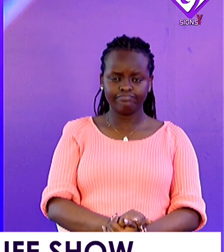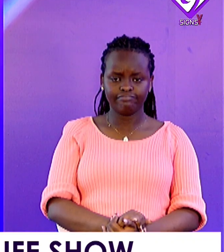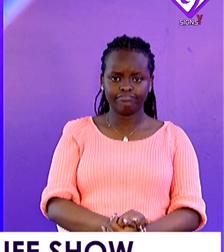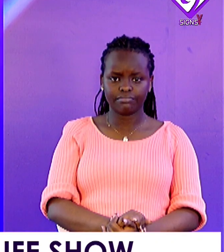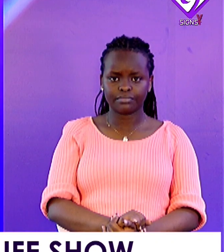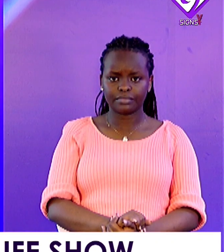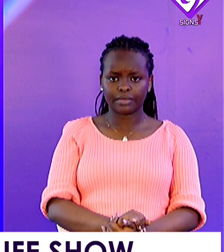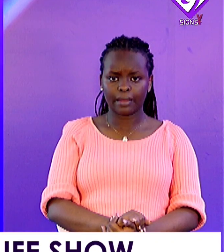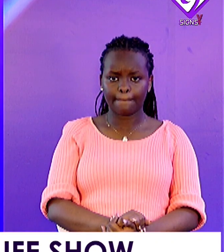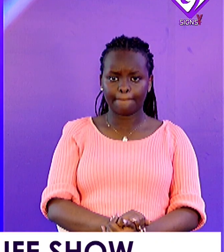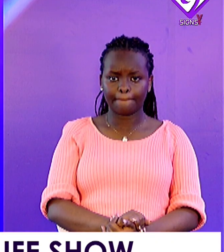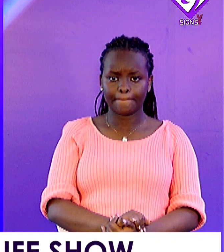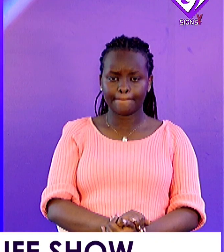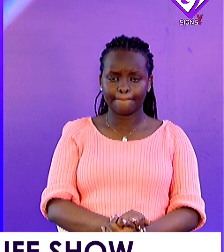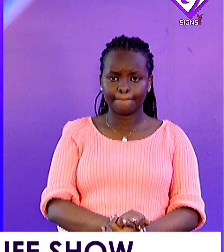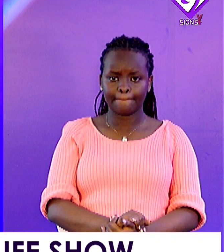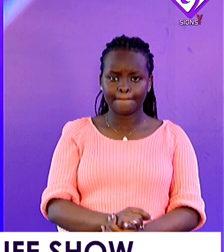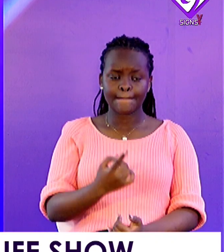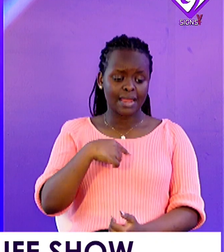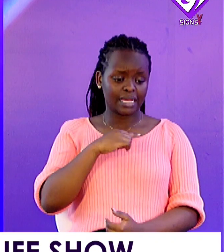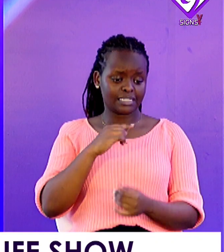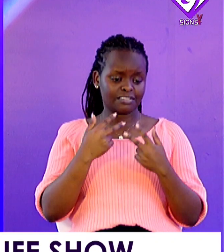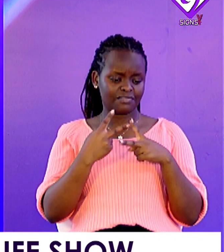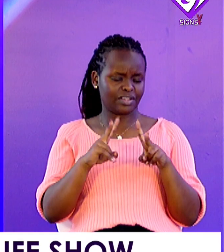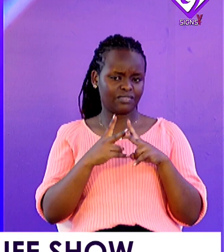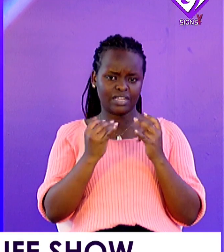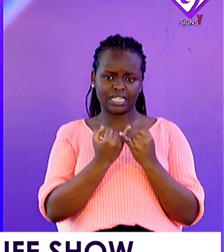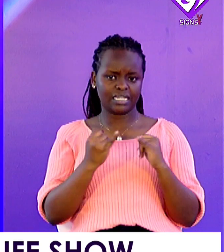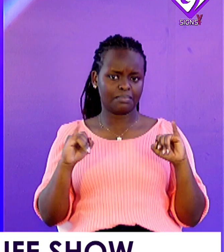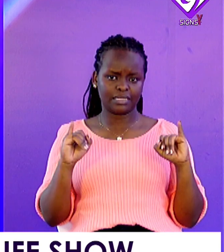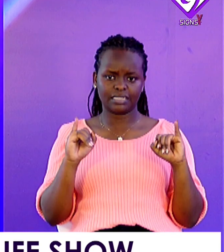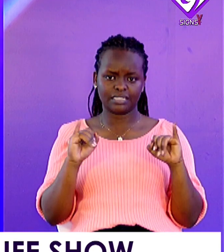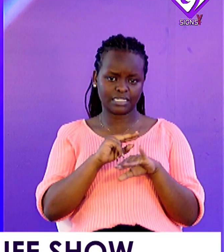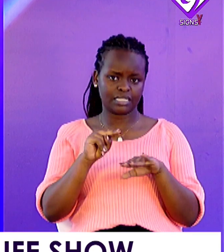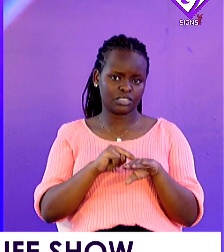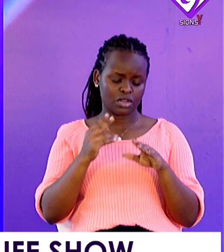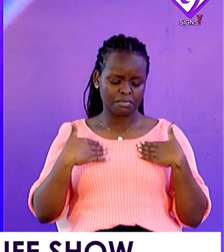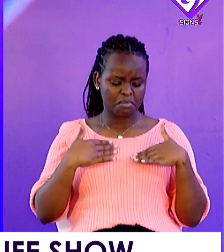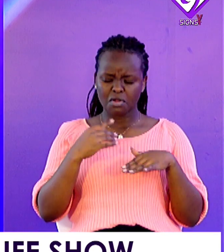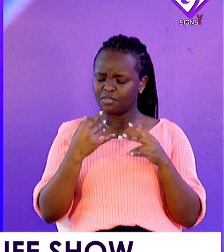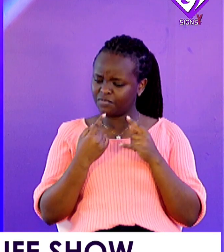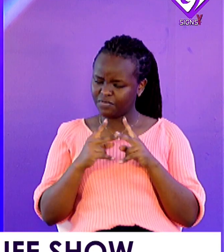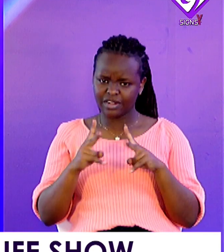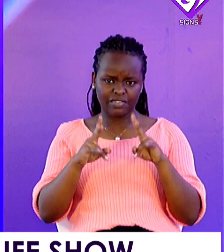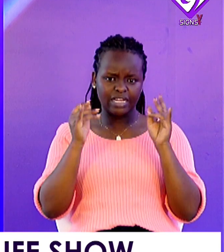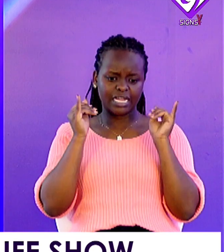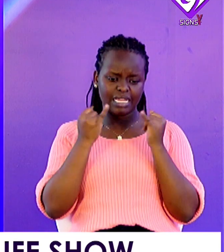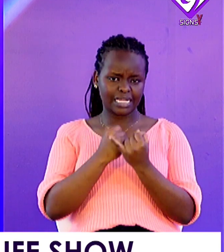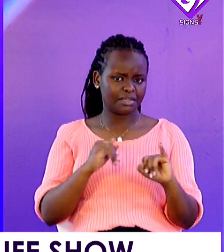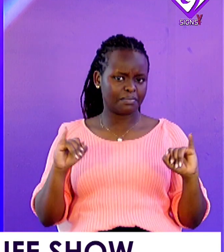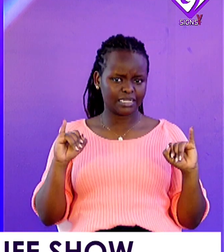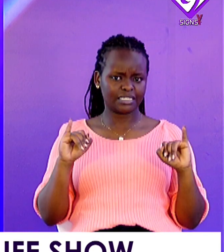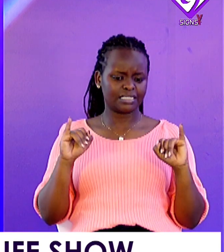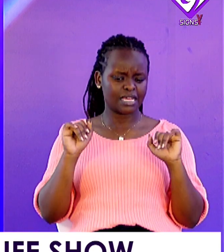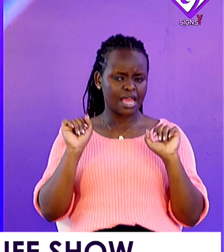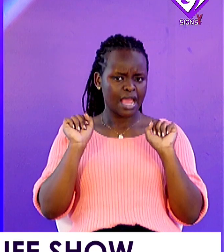we are a very independent nation. People are very independent. Can someone really delve into my faith